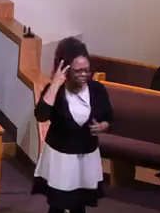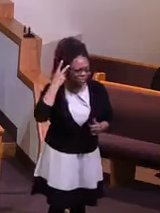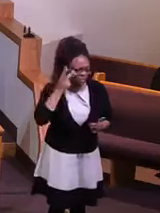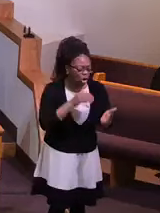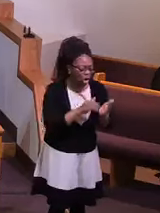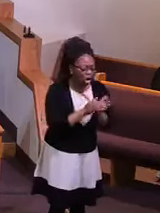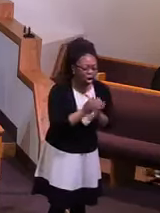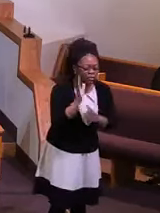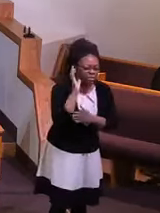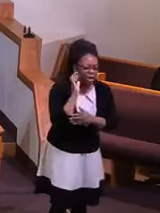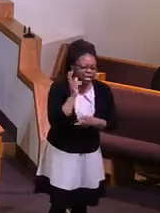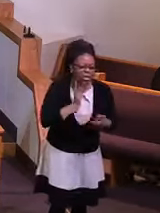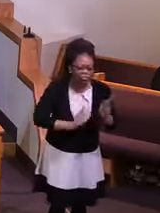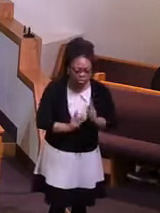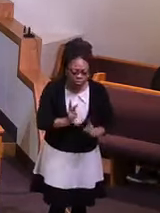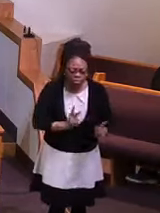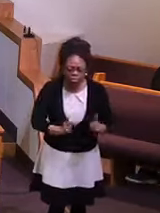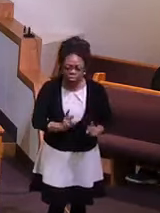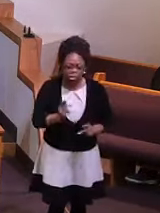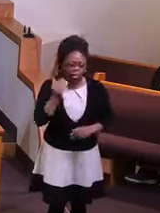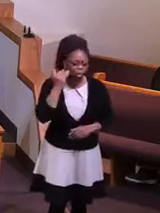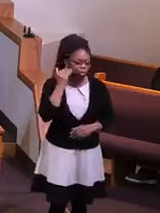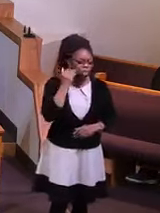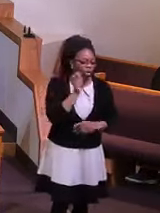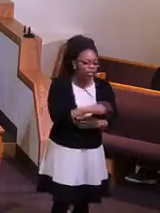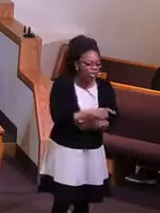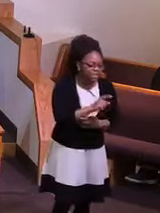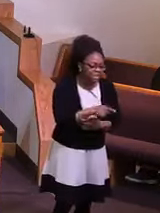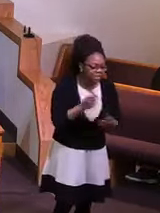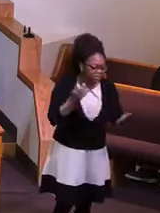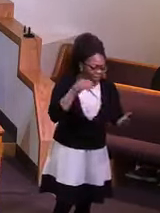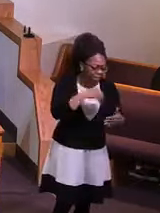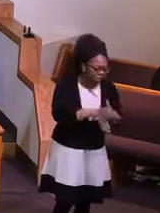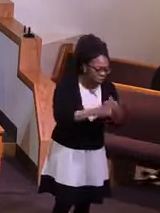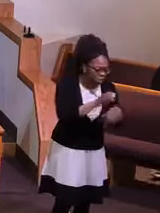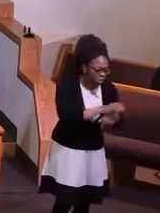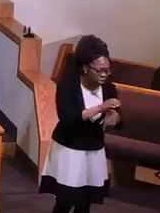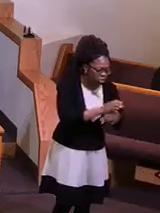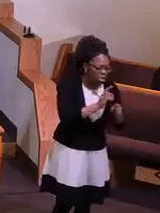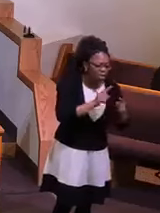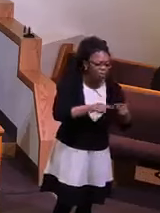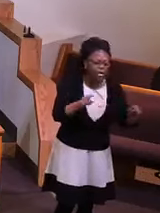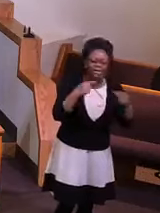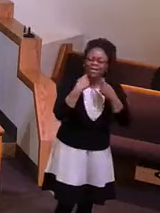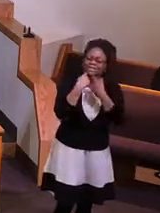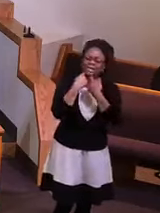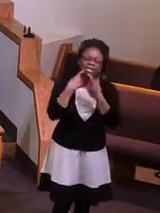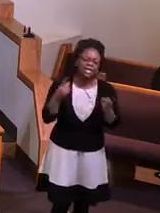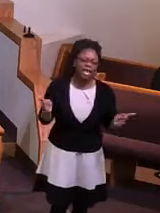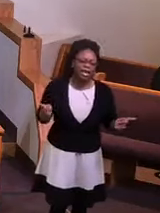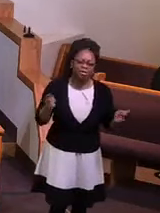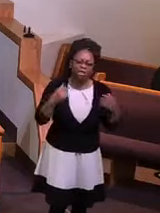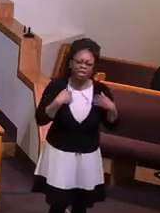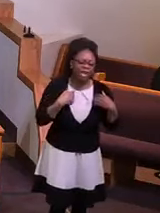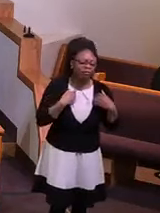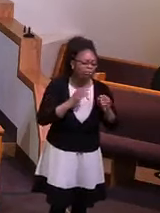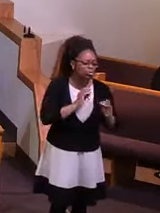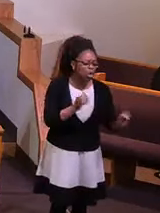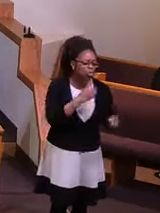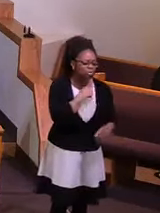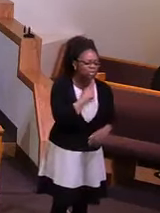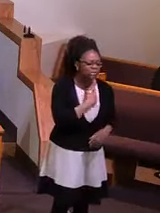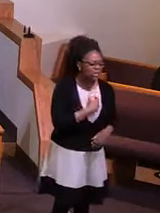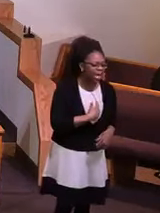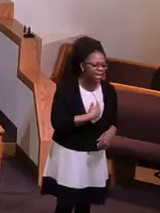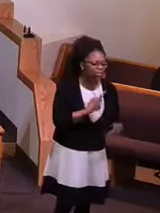Often I hear folks who know they need to be in church but declare that they have no desire to be